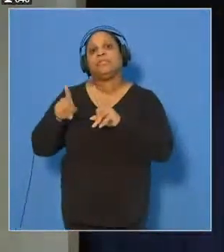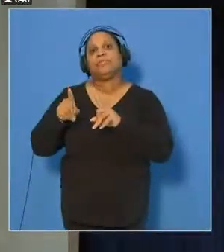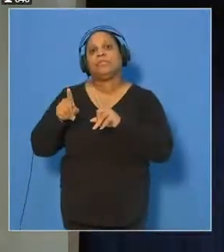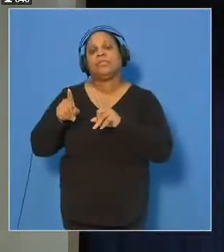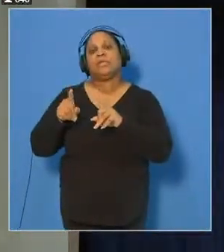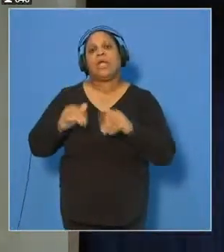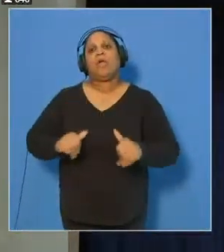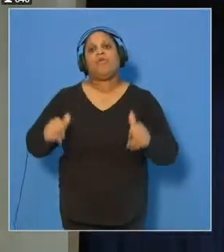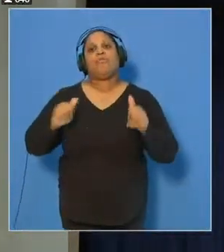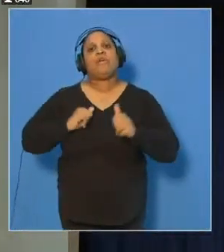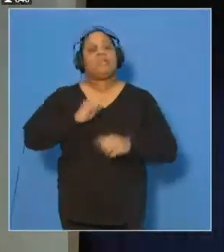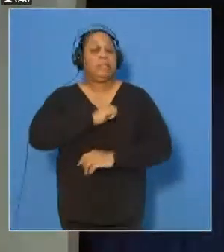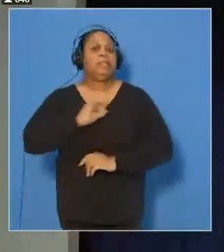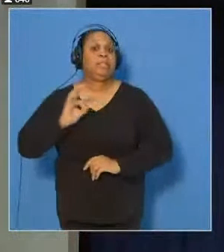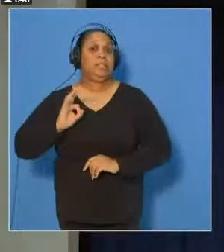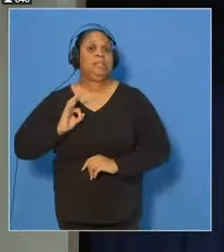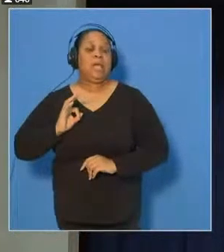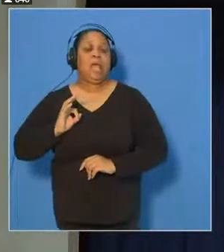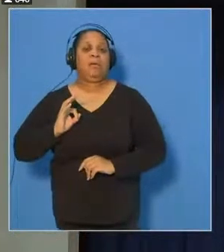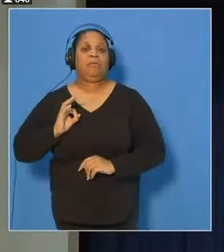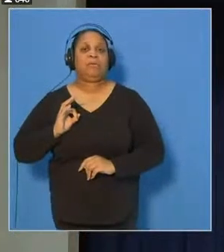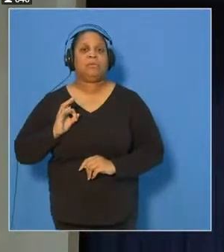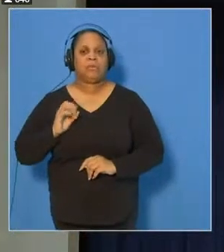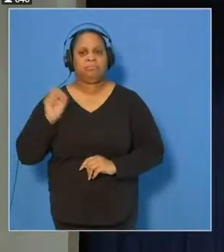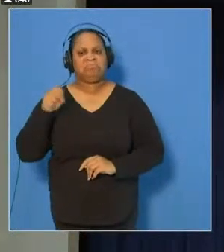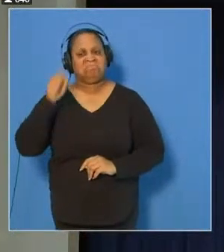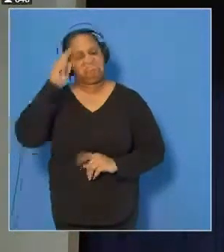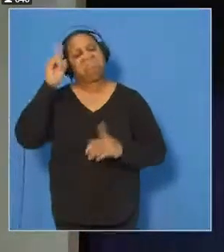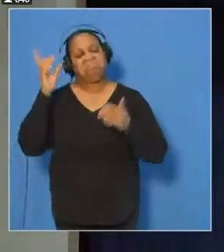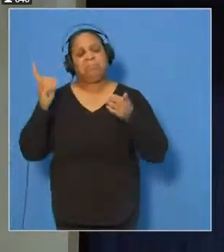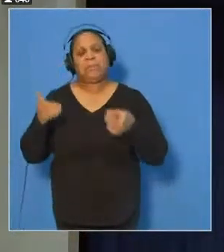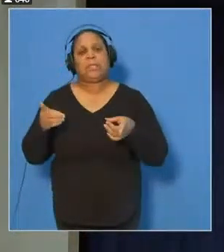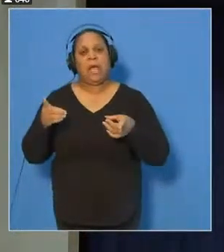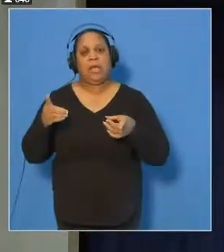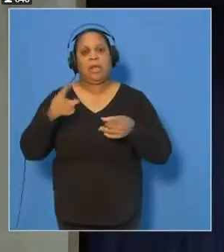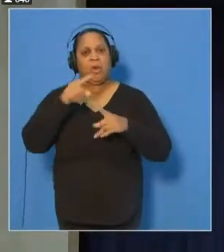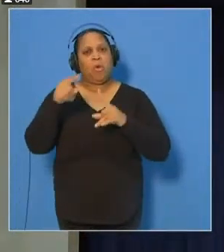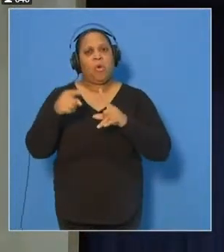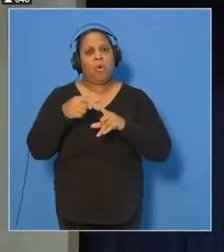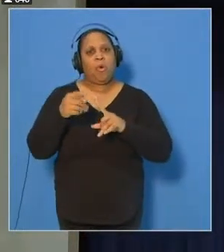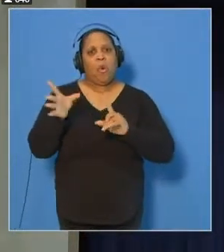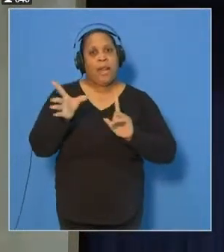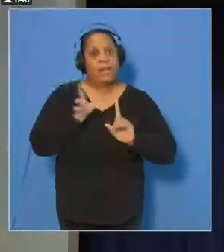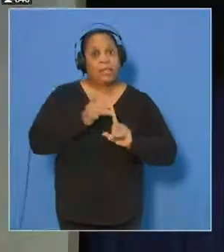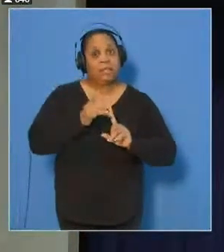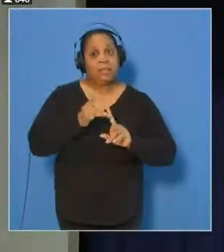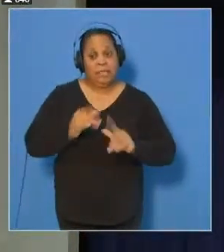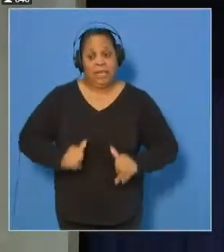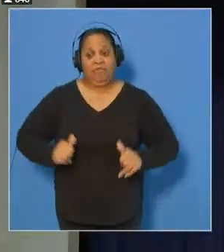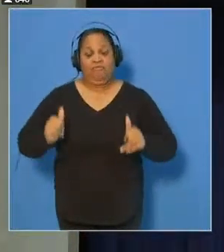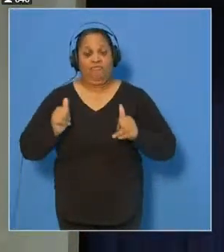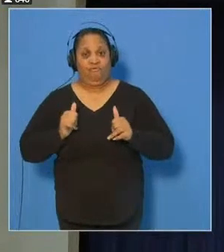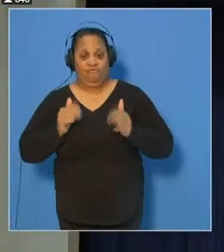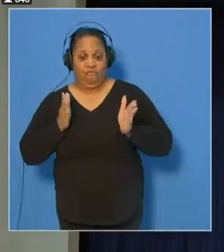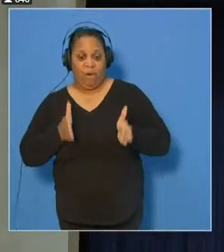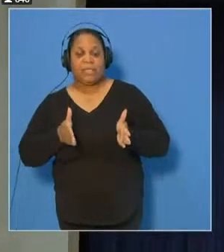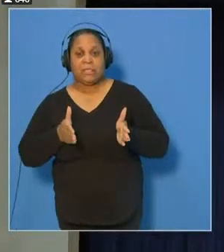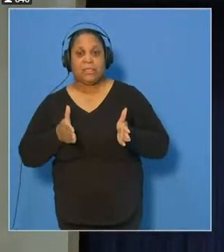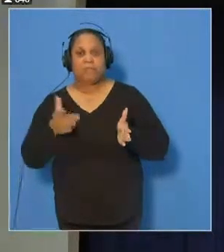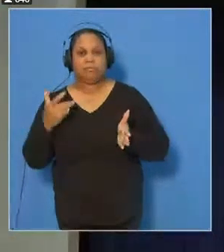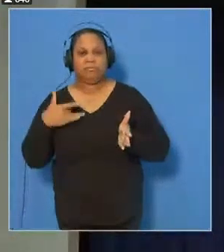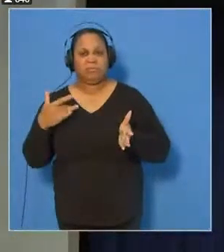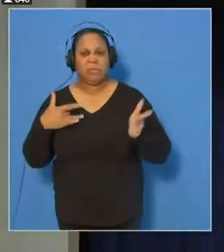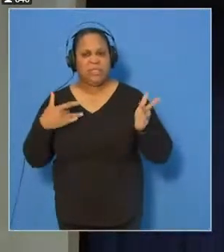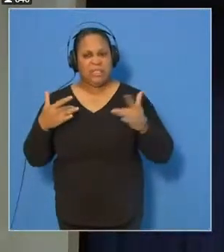And a staff member. So we have made the decision that when there is an infection in a resident, that we consider